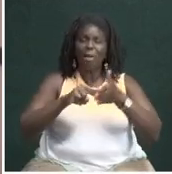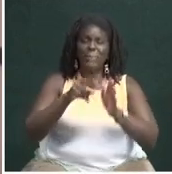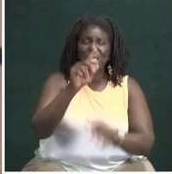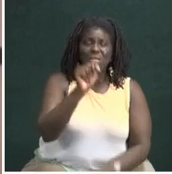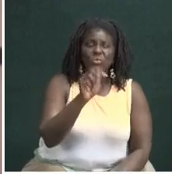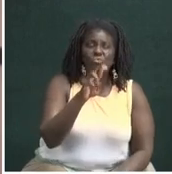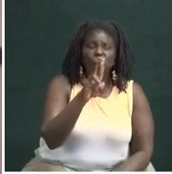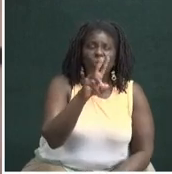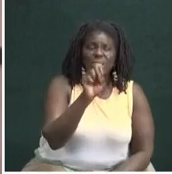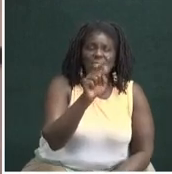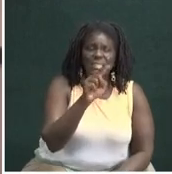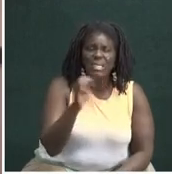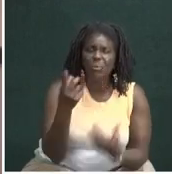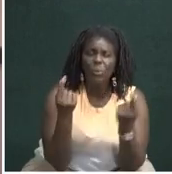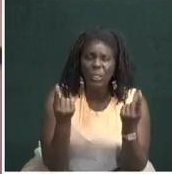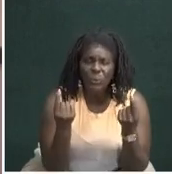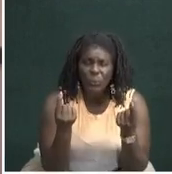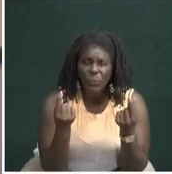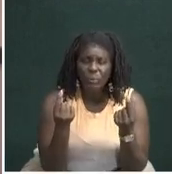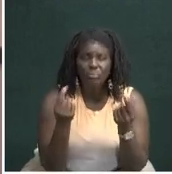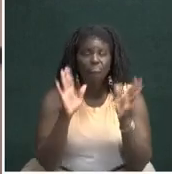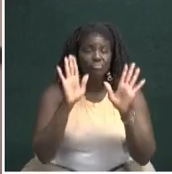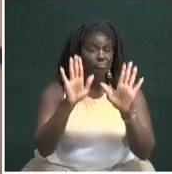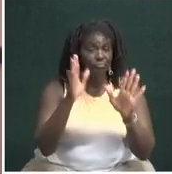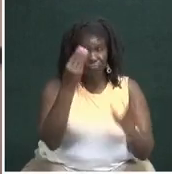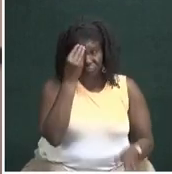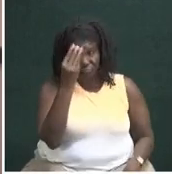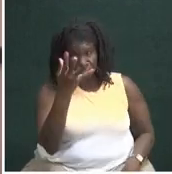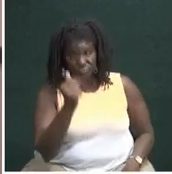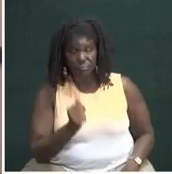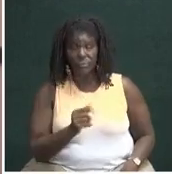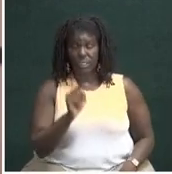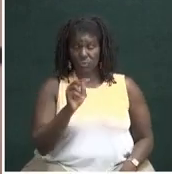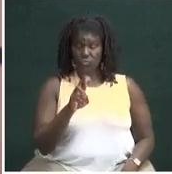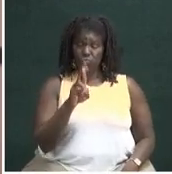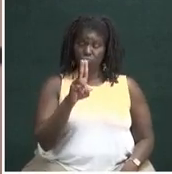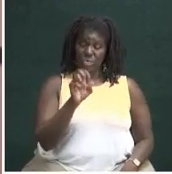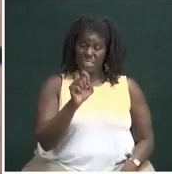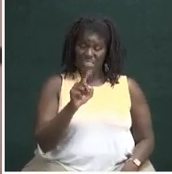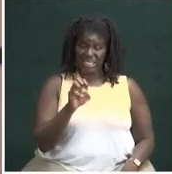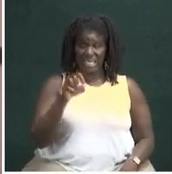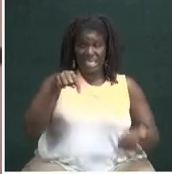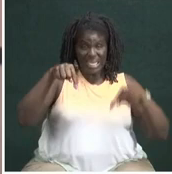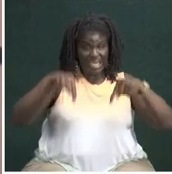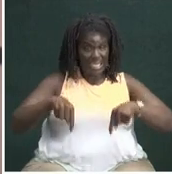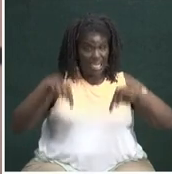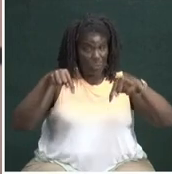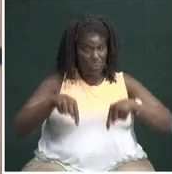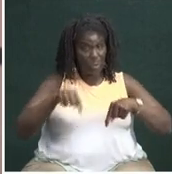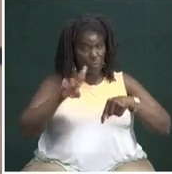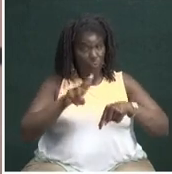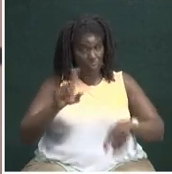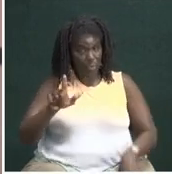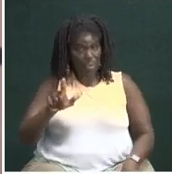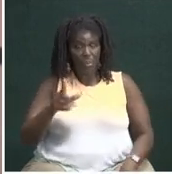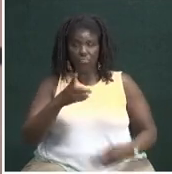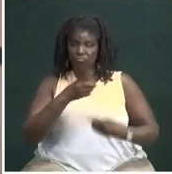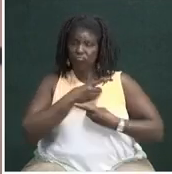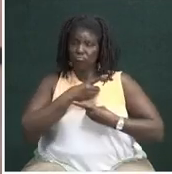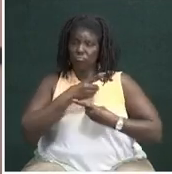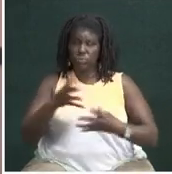trustee do? Well, I can tell you, the trustees at the University of La Verne